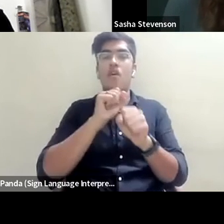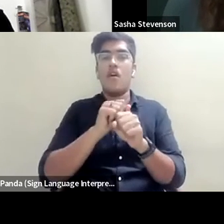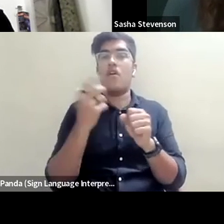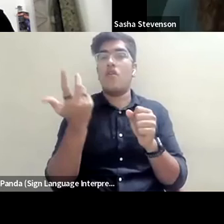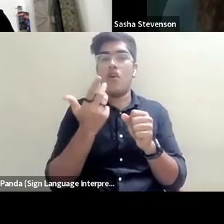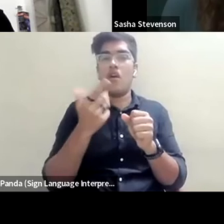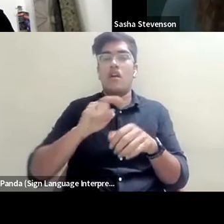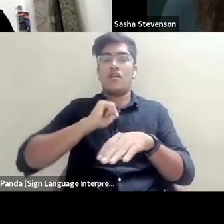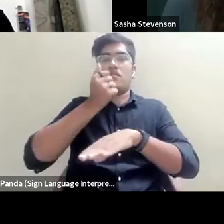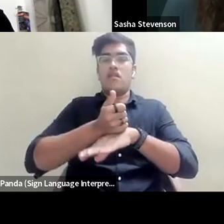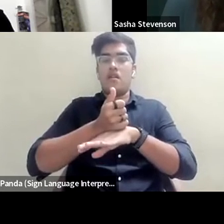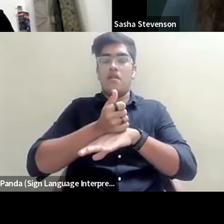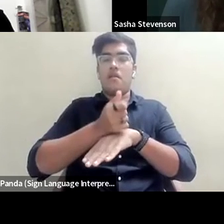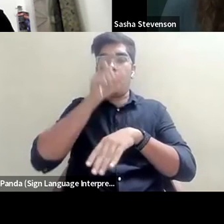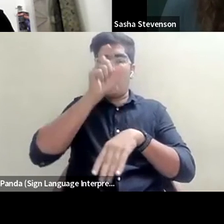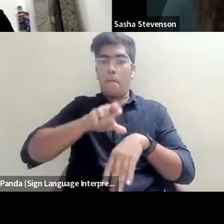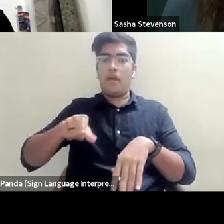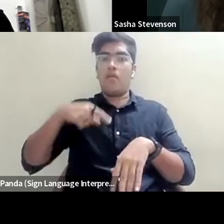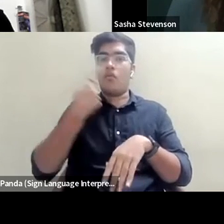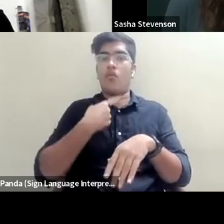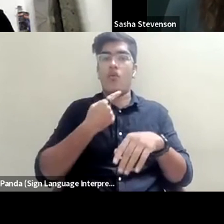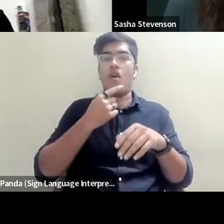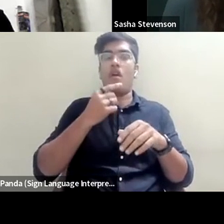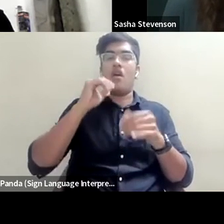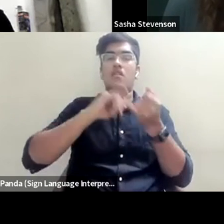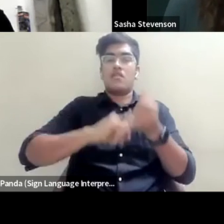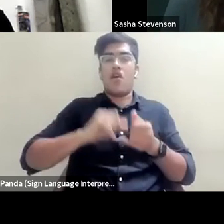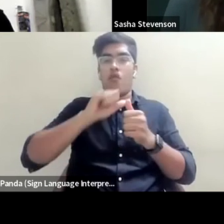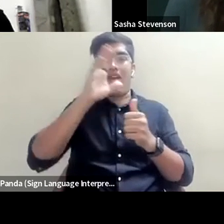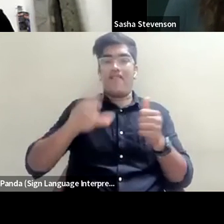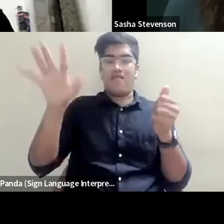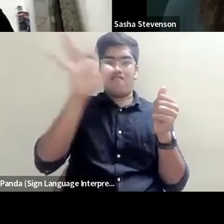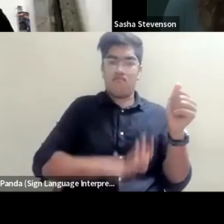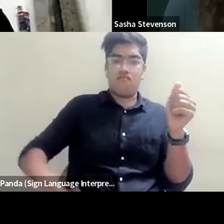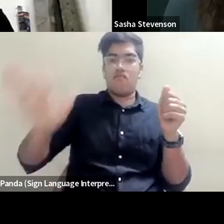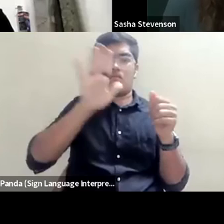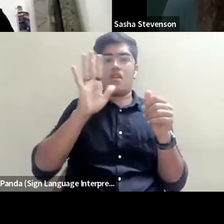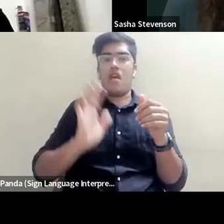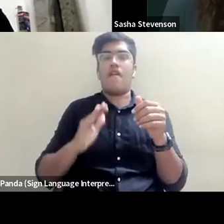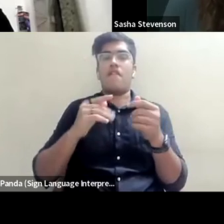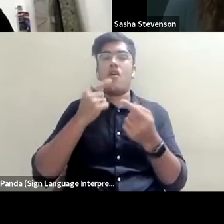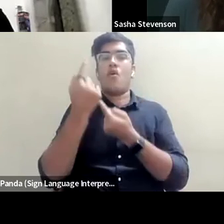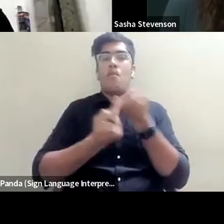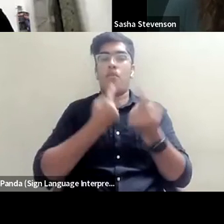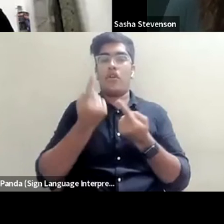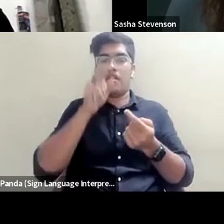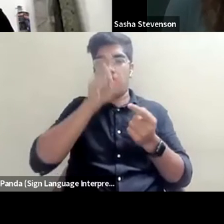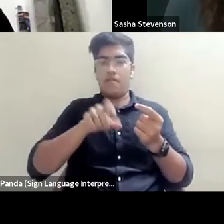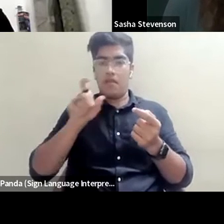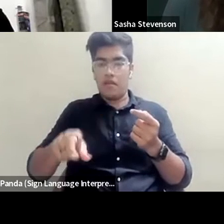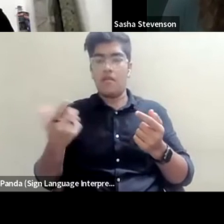contains people from all over. So it contains people from political parties, from